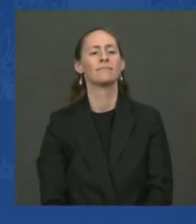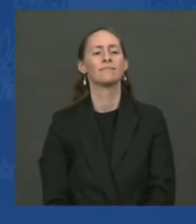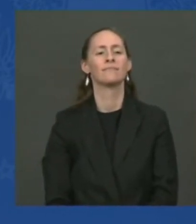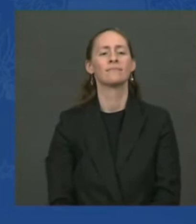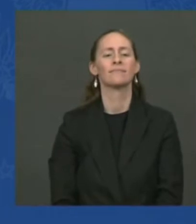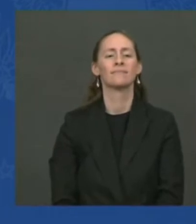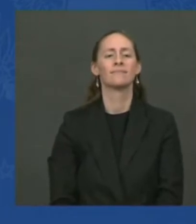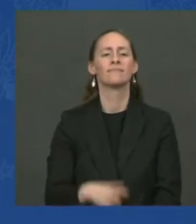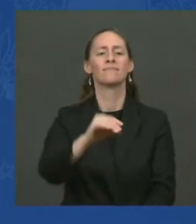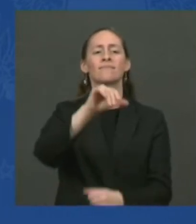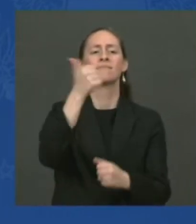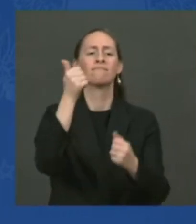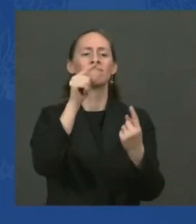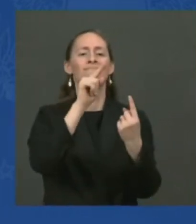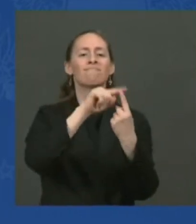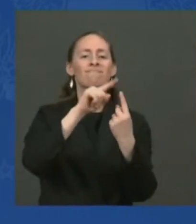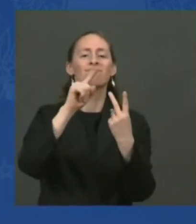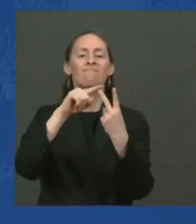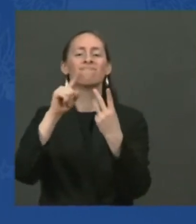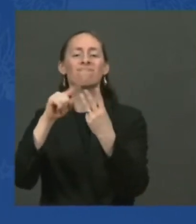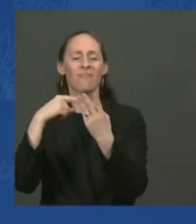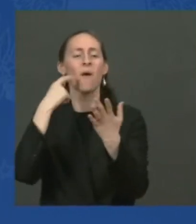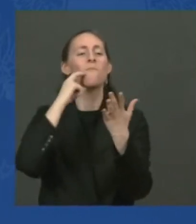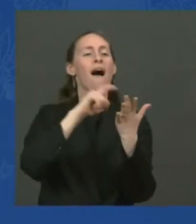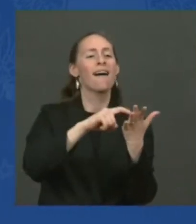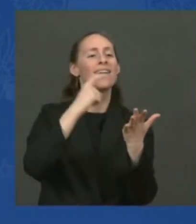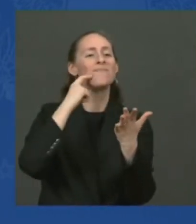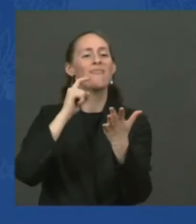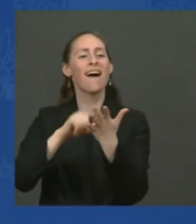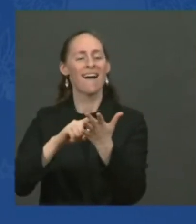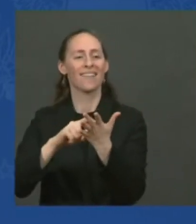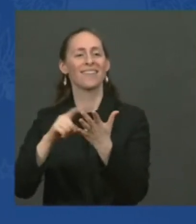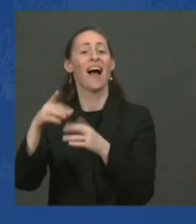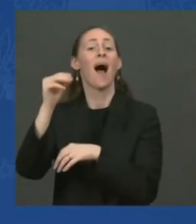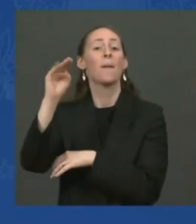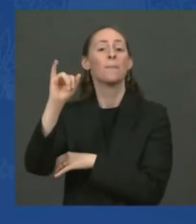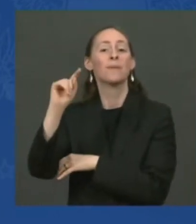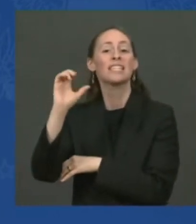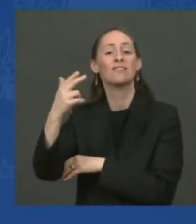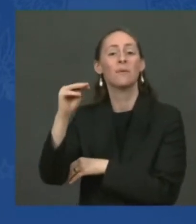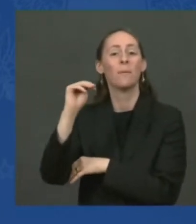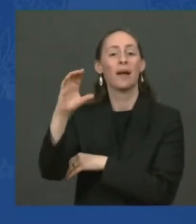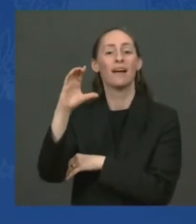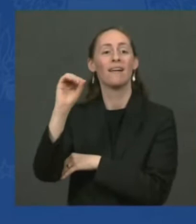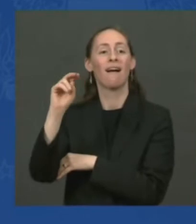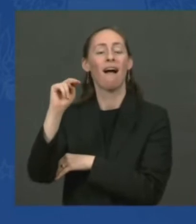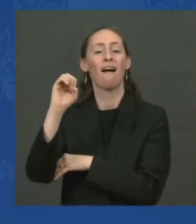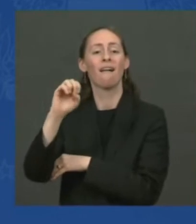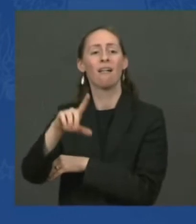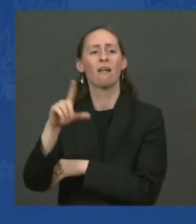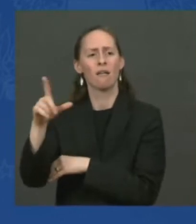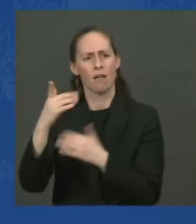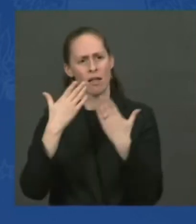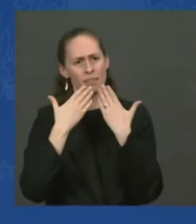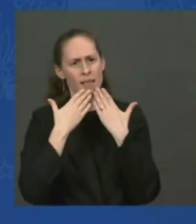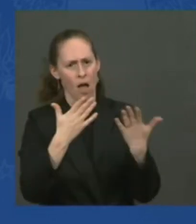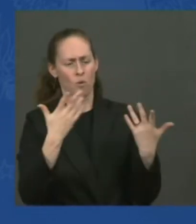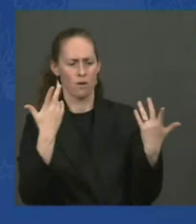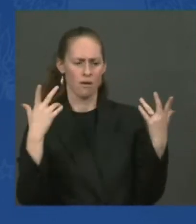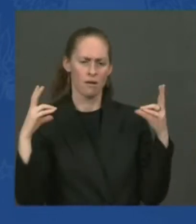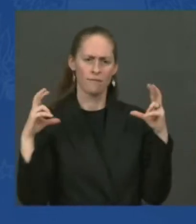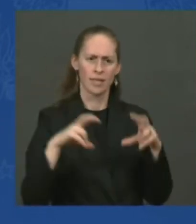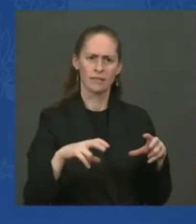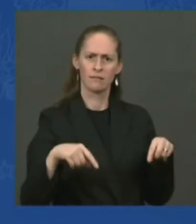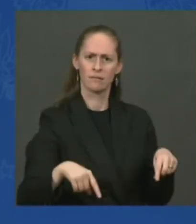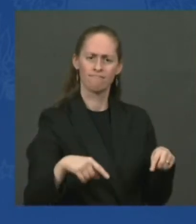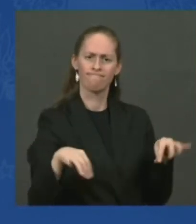I also want to thank Minority Leader Mitch McConnell for voting for this bill and talking about how useful and important it is. And from the House of